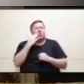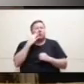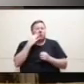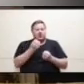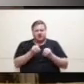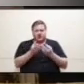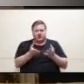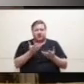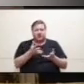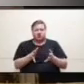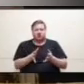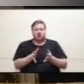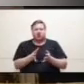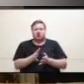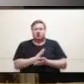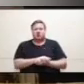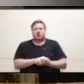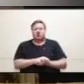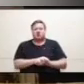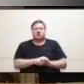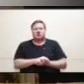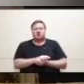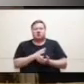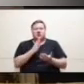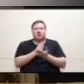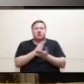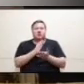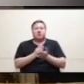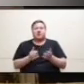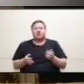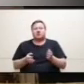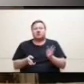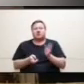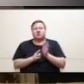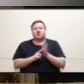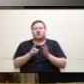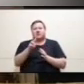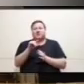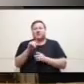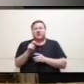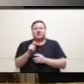them, that they must go and register for VAT.